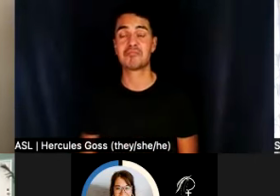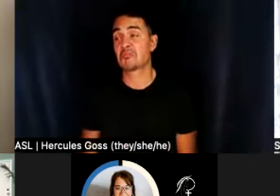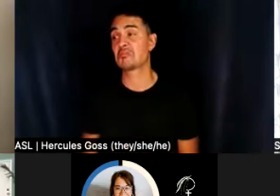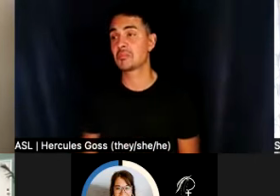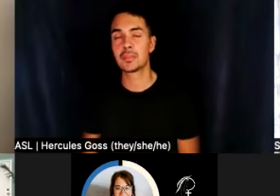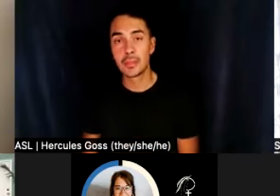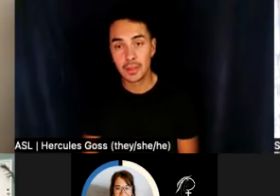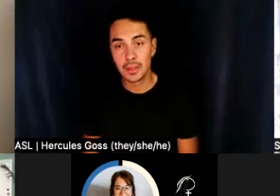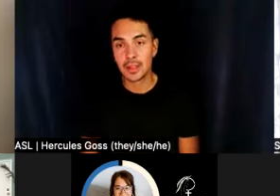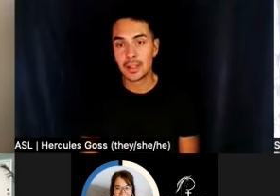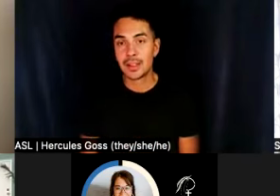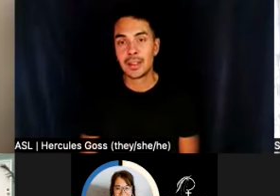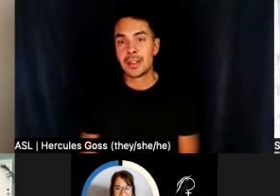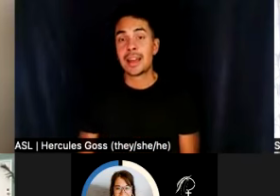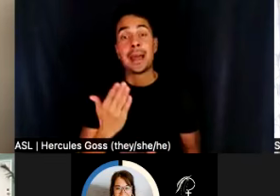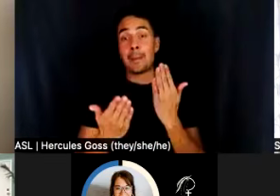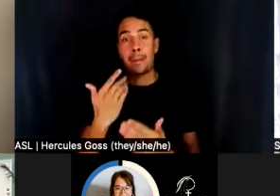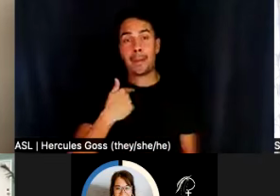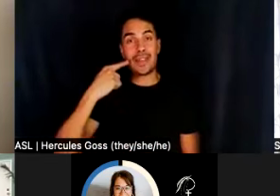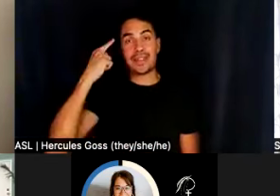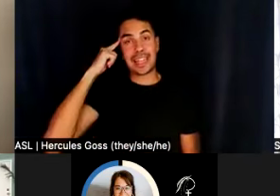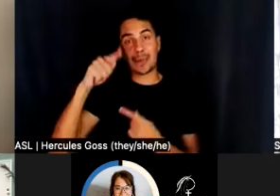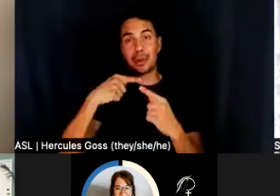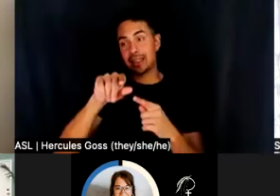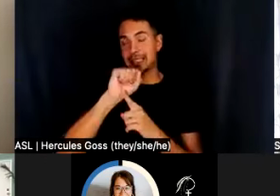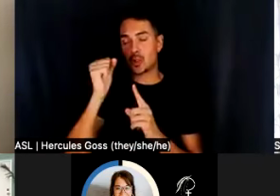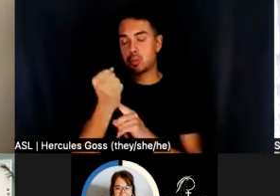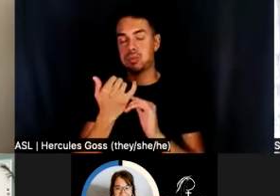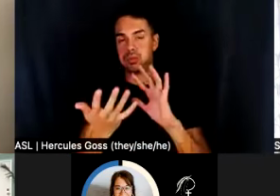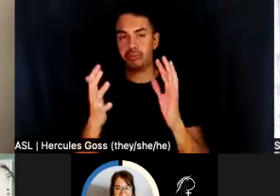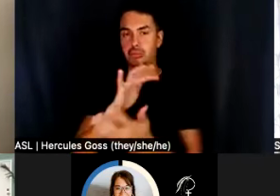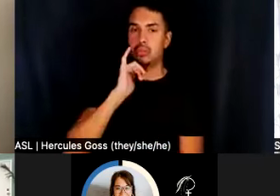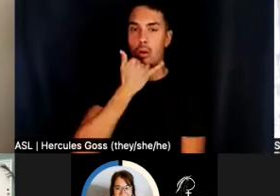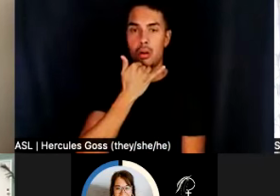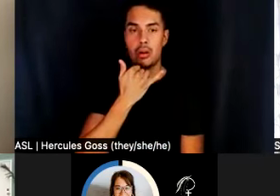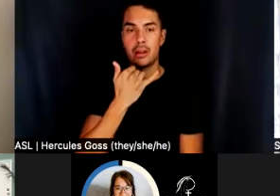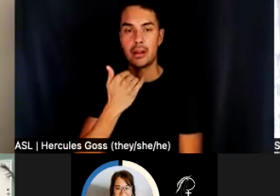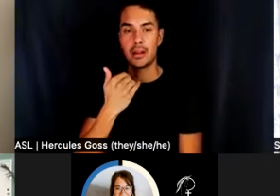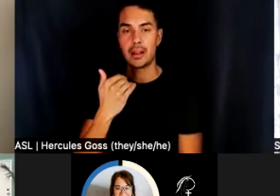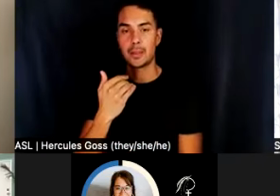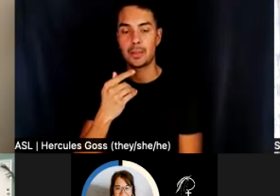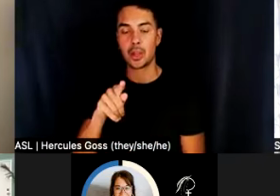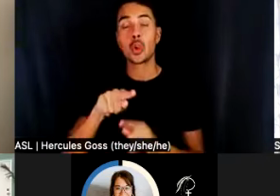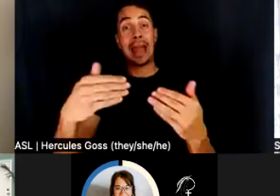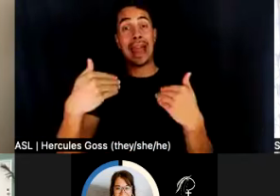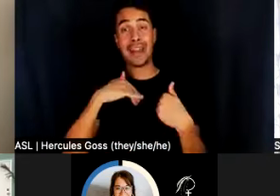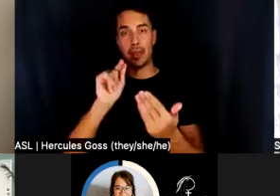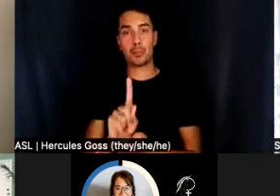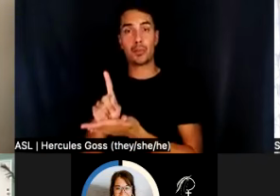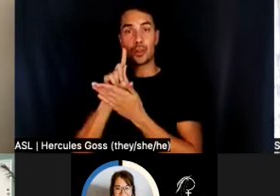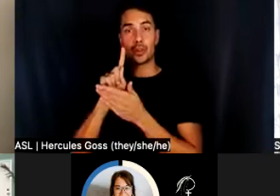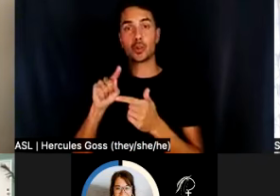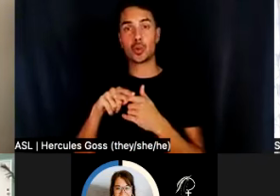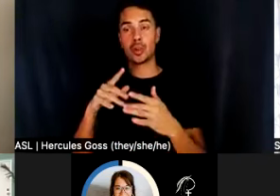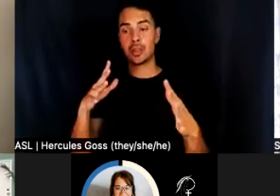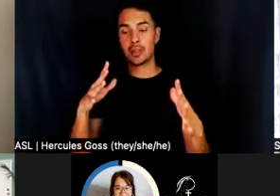person did, maybe I'm thinking about the situation all wrong. And so to have that privilege to debrief in a safe space is